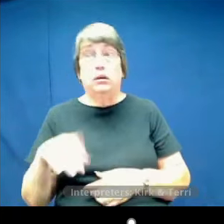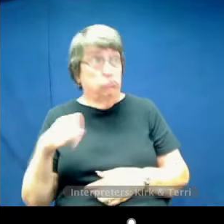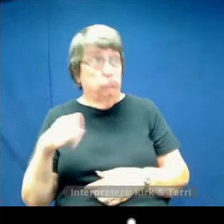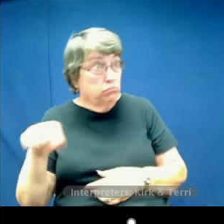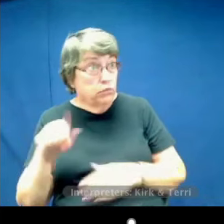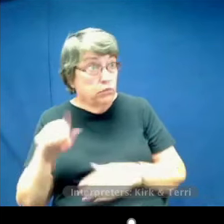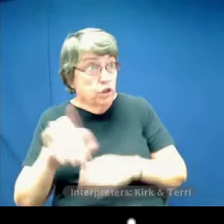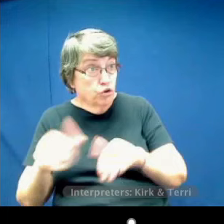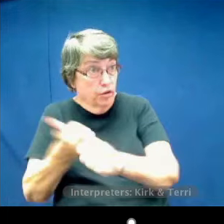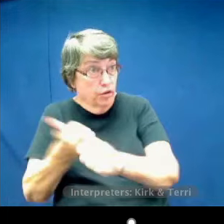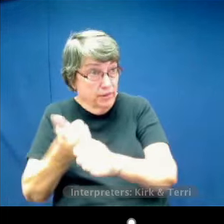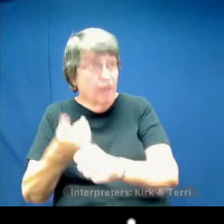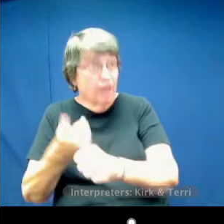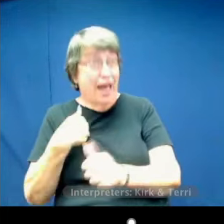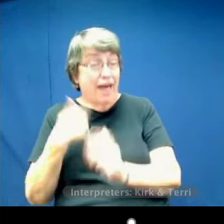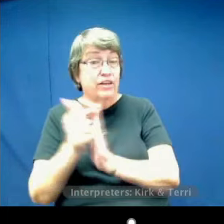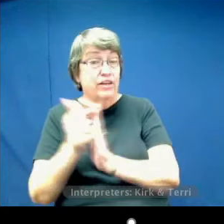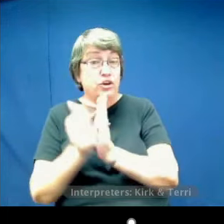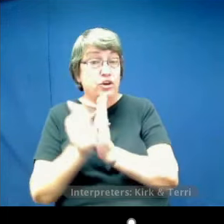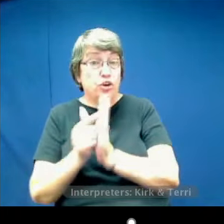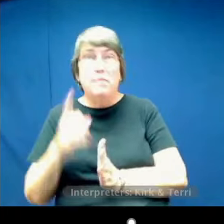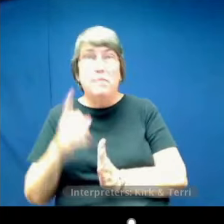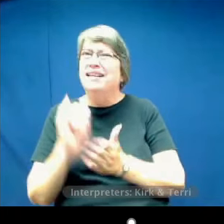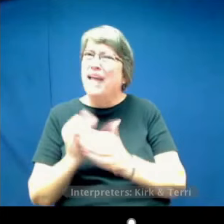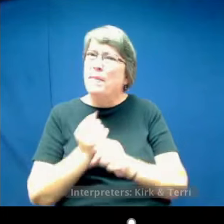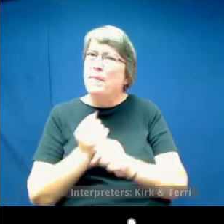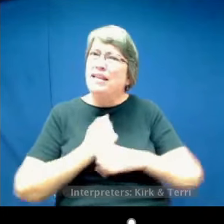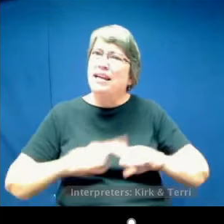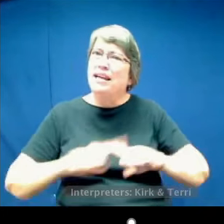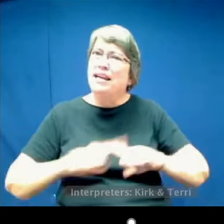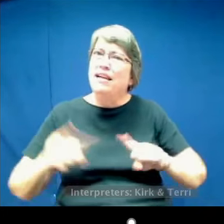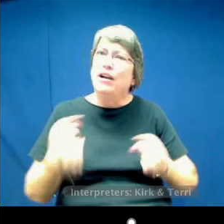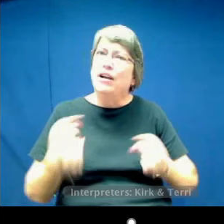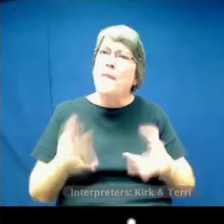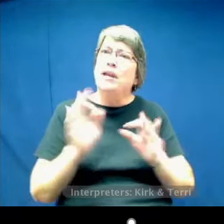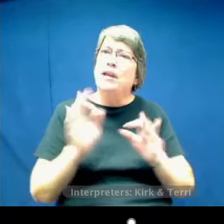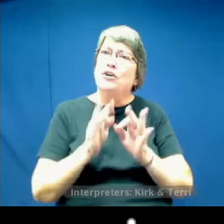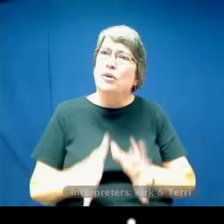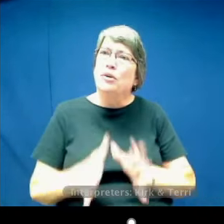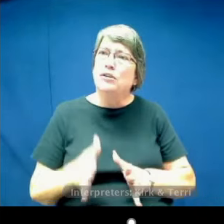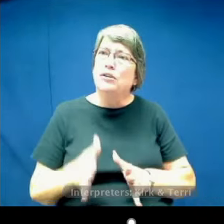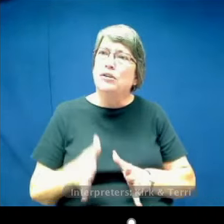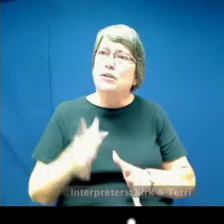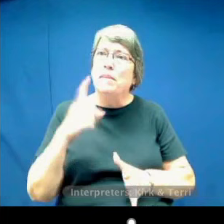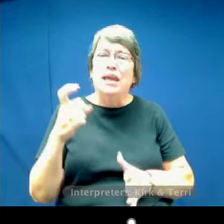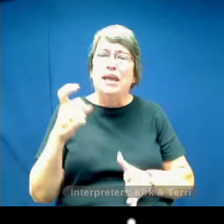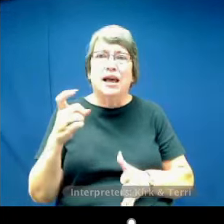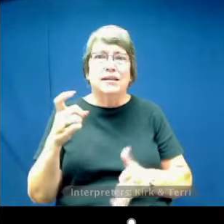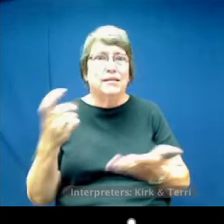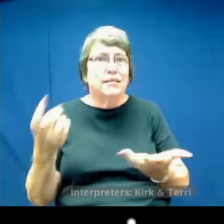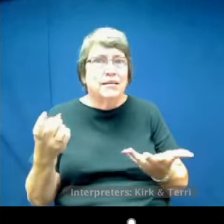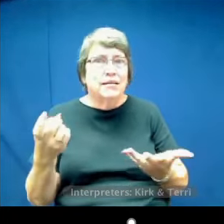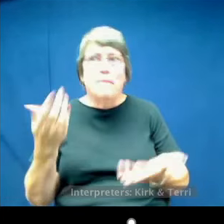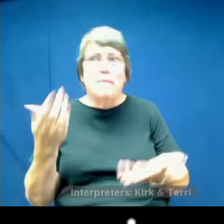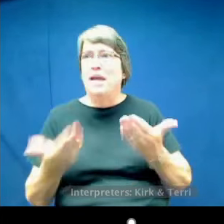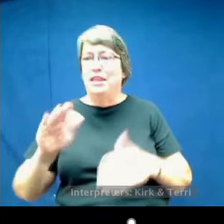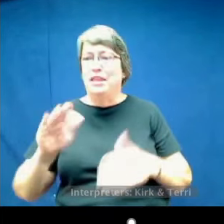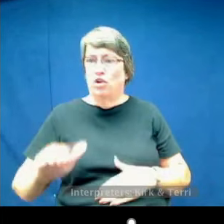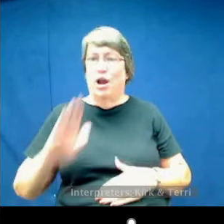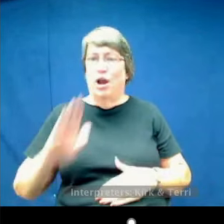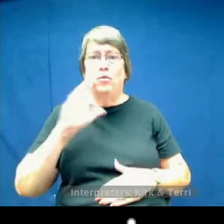deaf interpreters if you have children in a case. The kids may be testifying in open court, but depending upon their